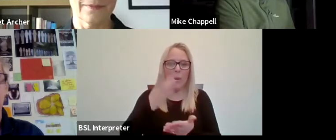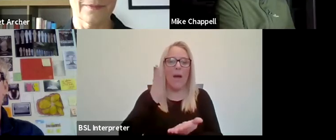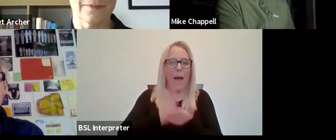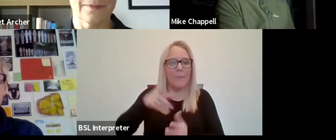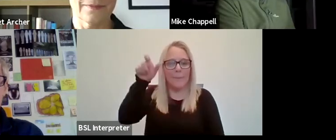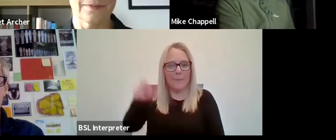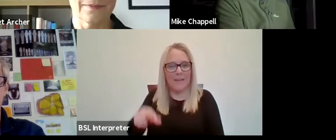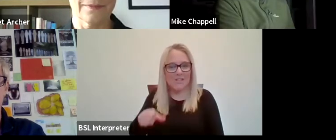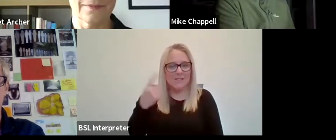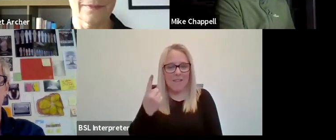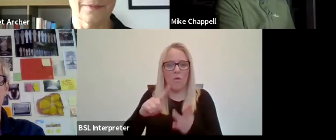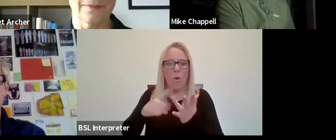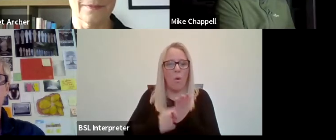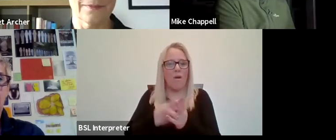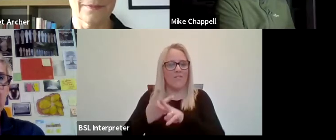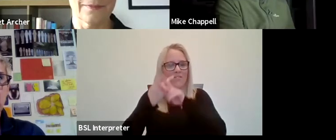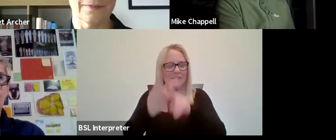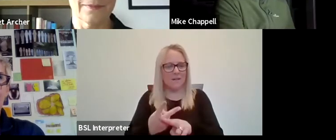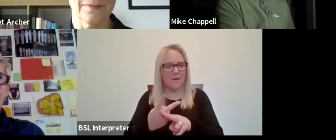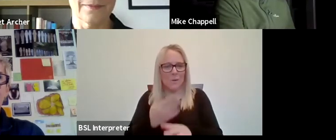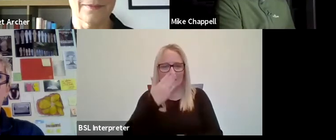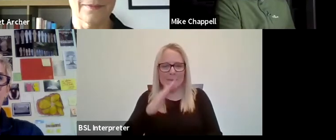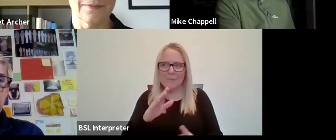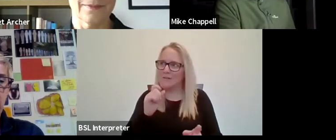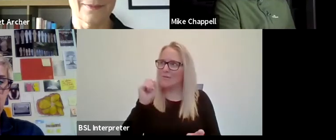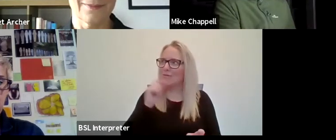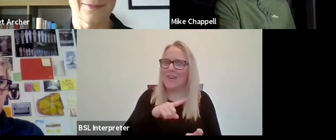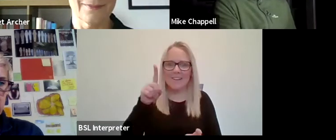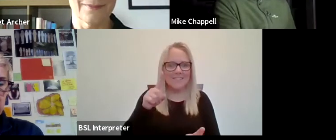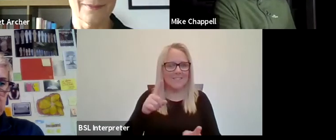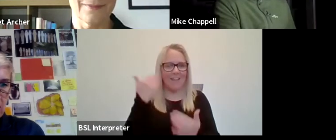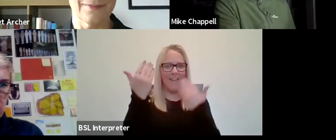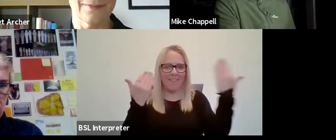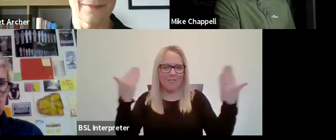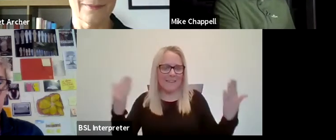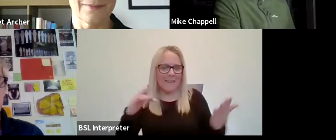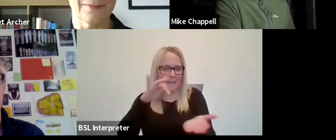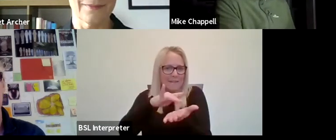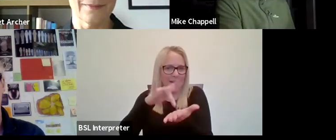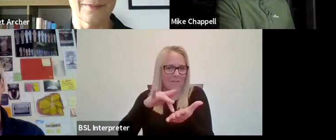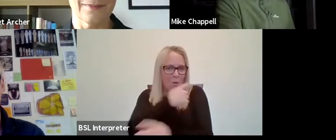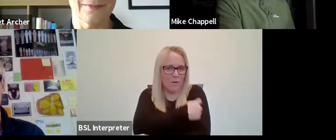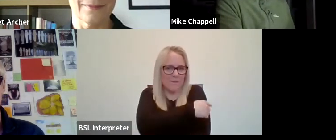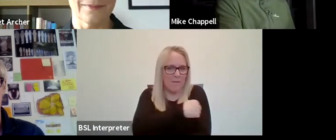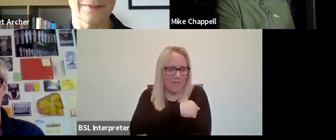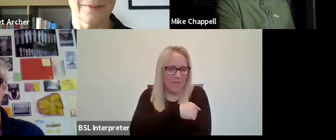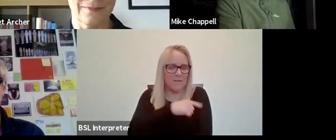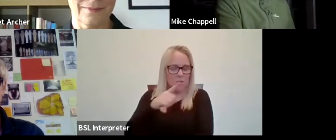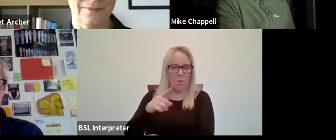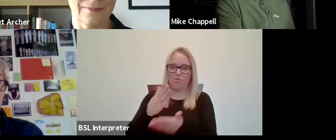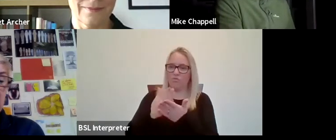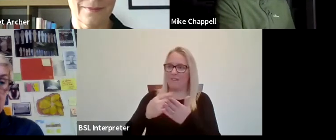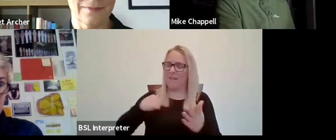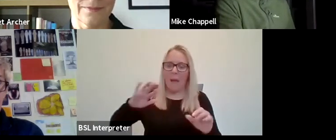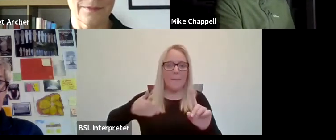unique context for a gallery. And so the way I approached the project was how I often would. So it's very much in collaboration